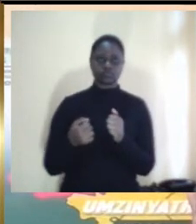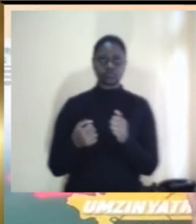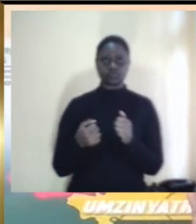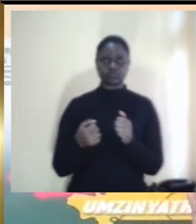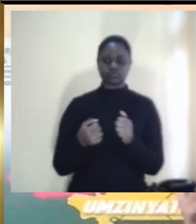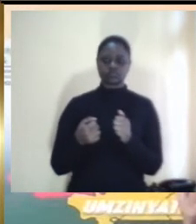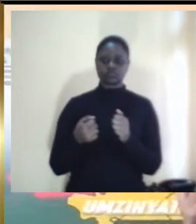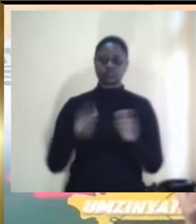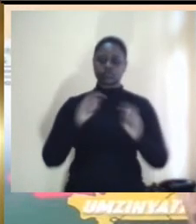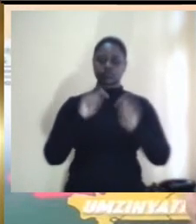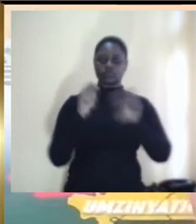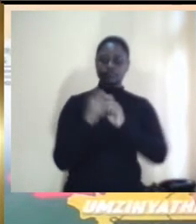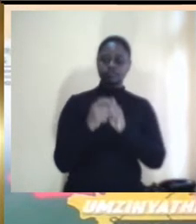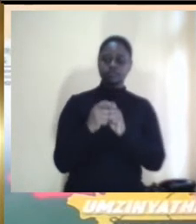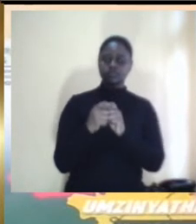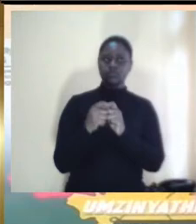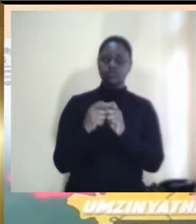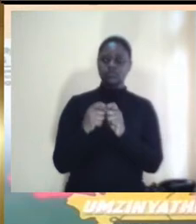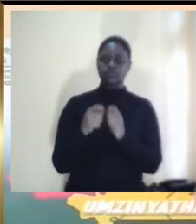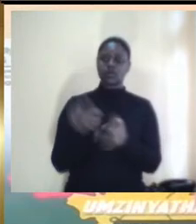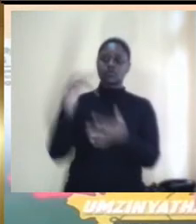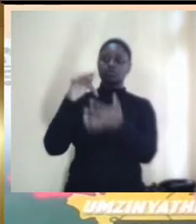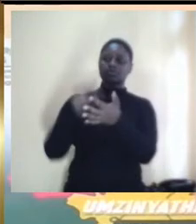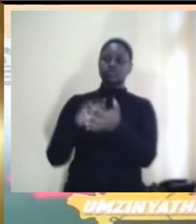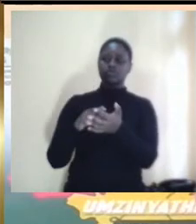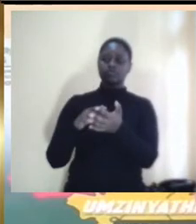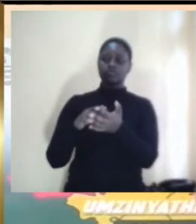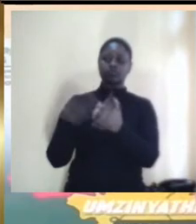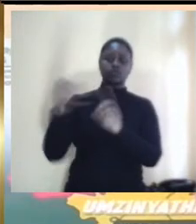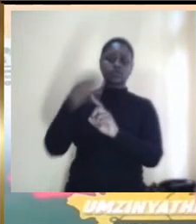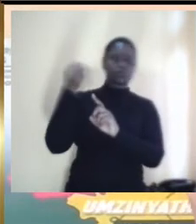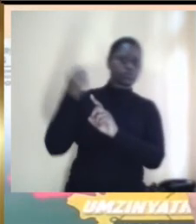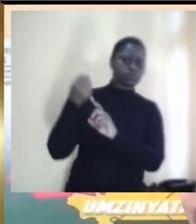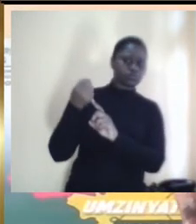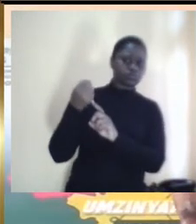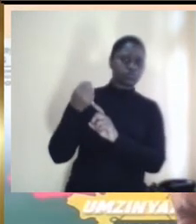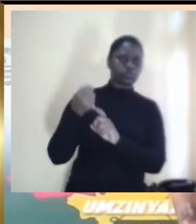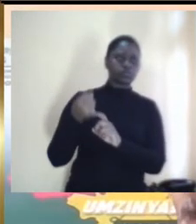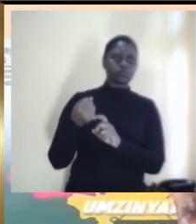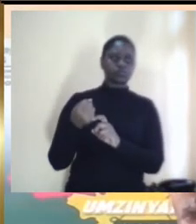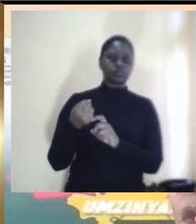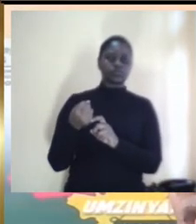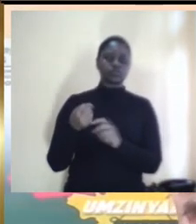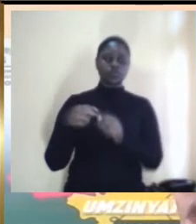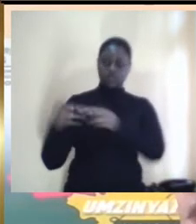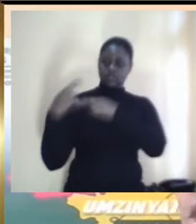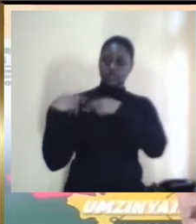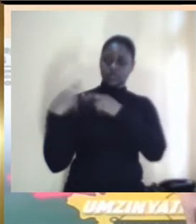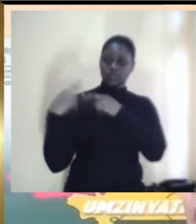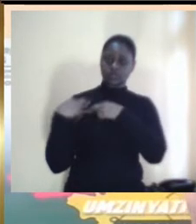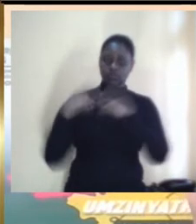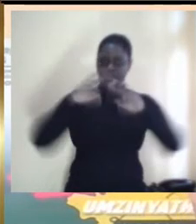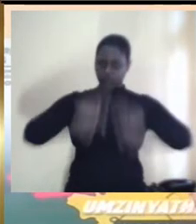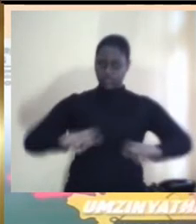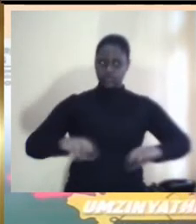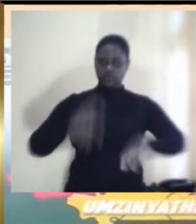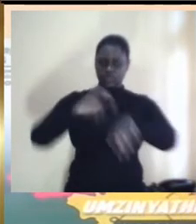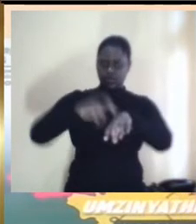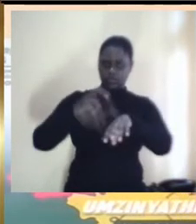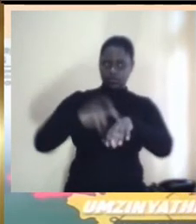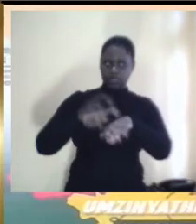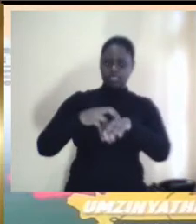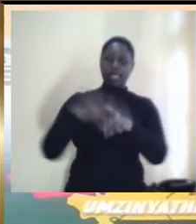to convert its research station into center of excellence and innovation in order to respond to research needs and